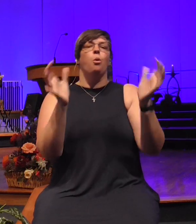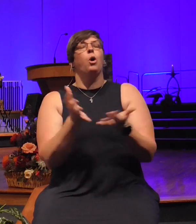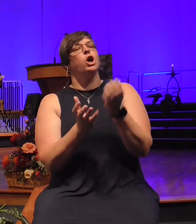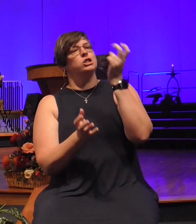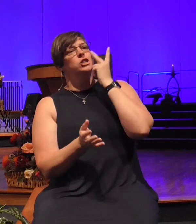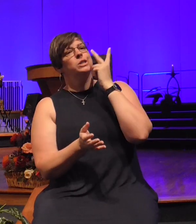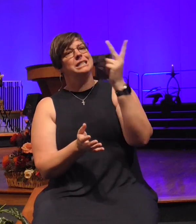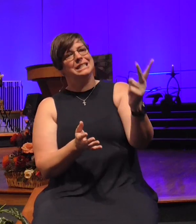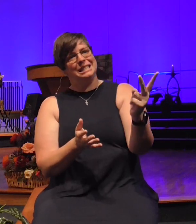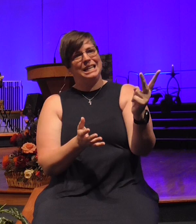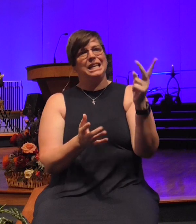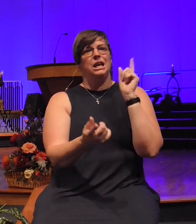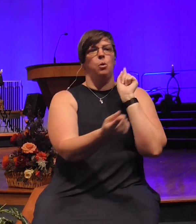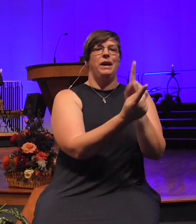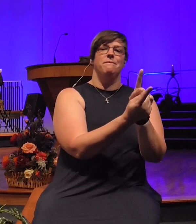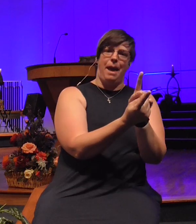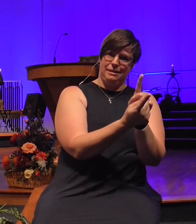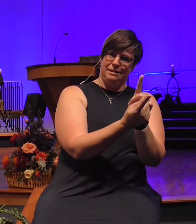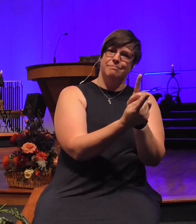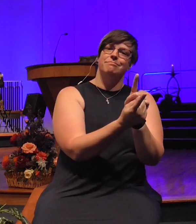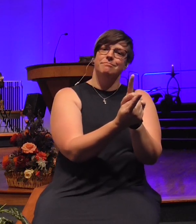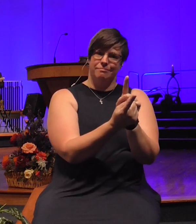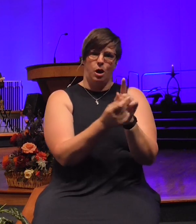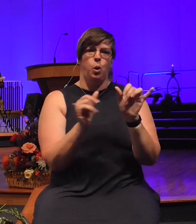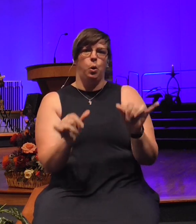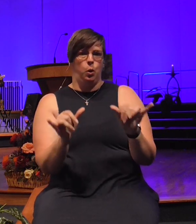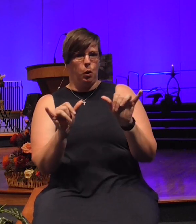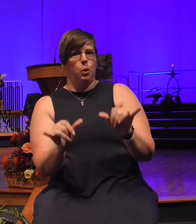world to see we've met.